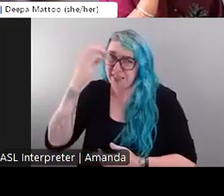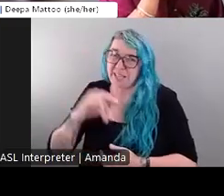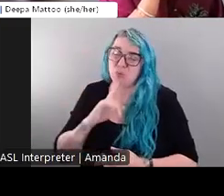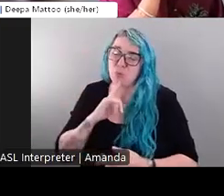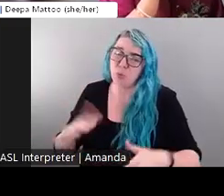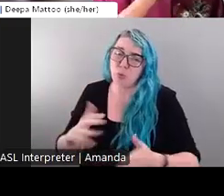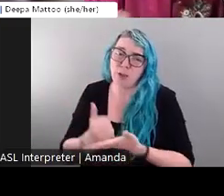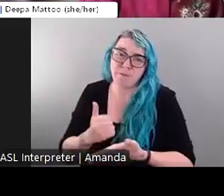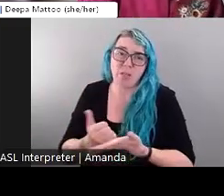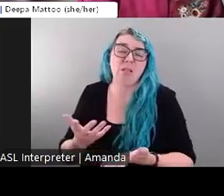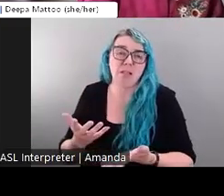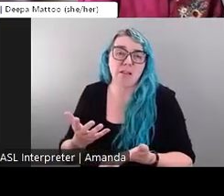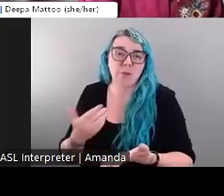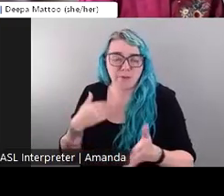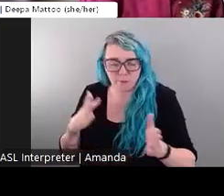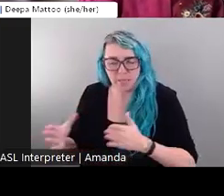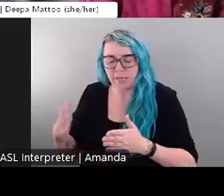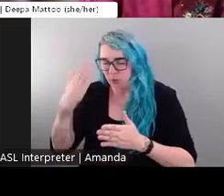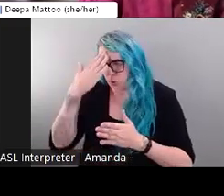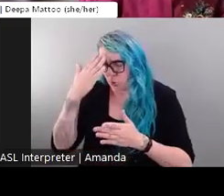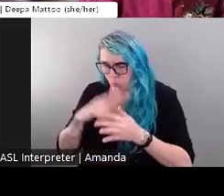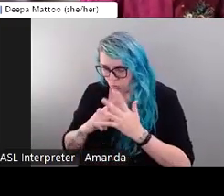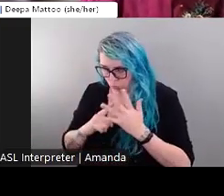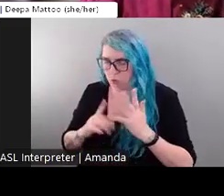more at ease.